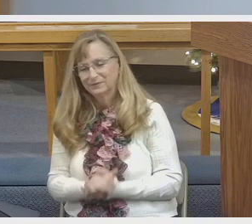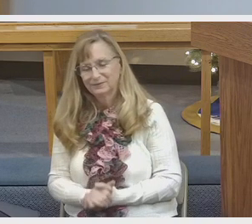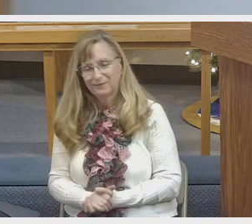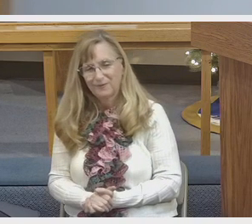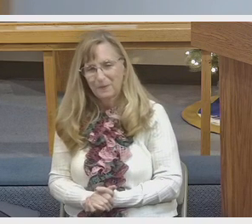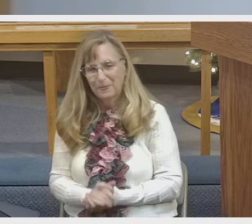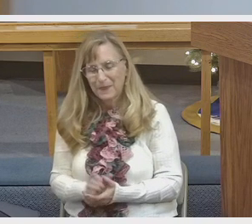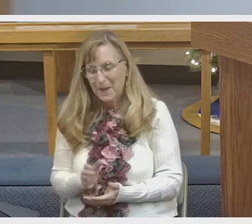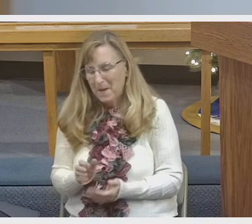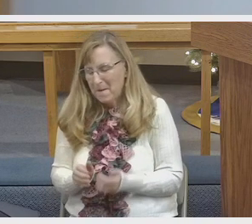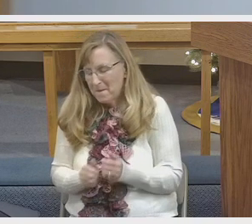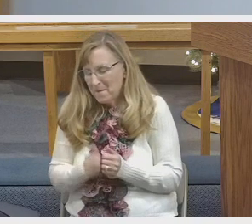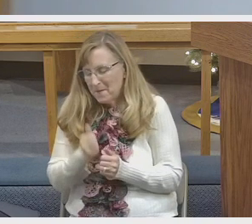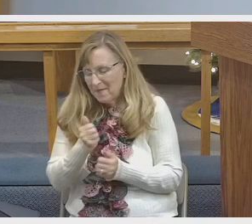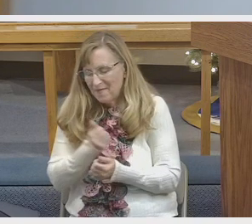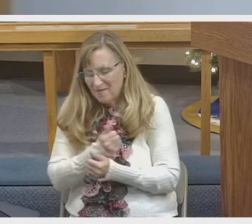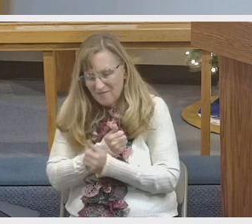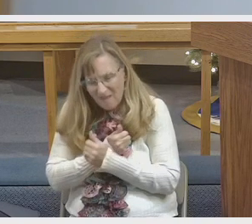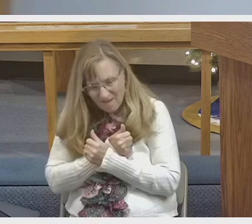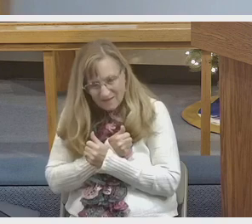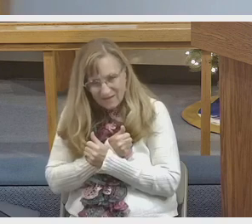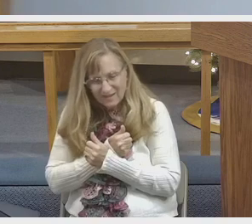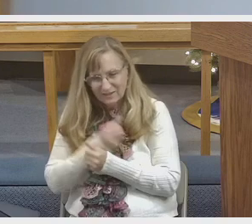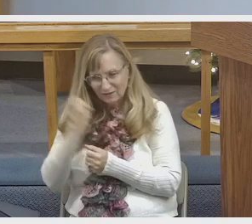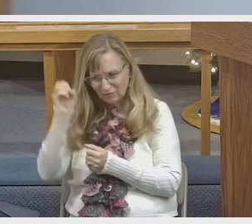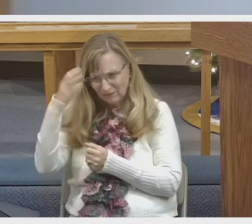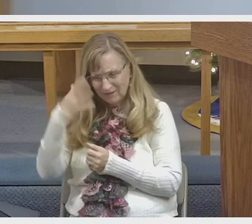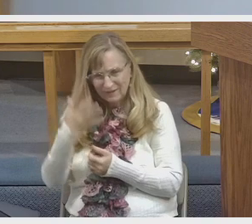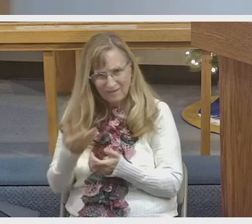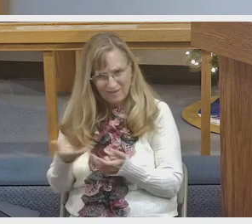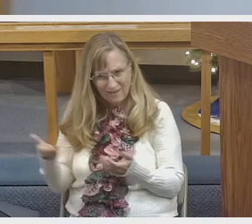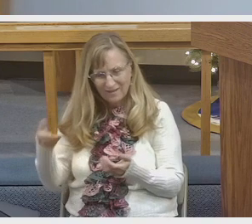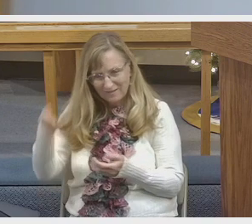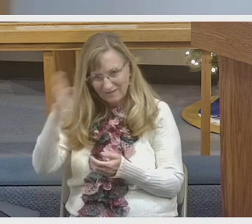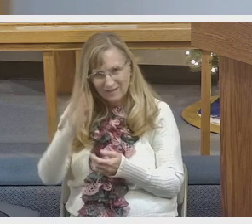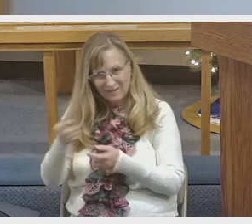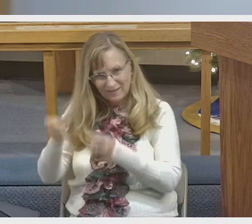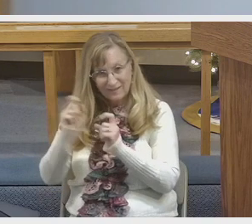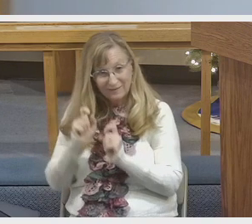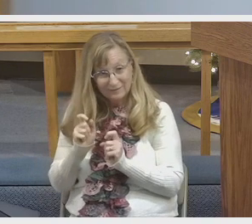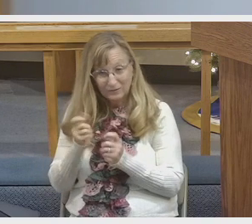the most loving, gracious thing your God could do for you in 2024